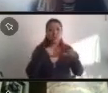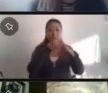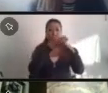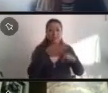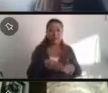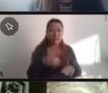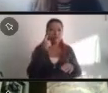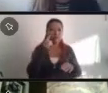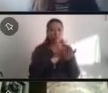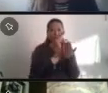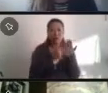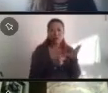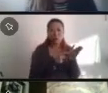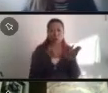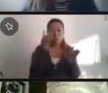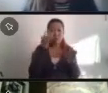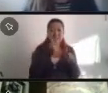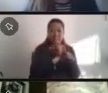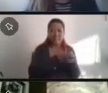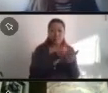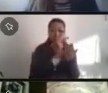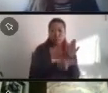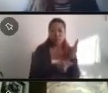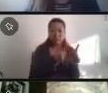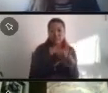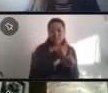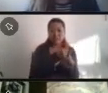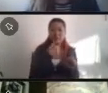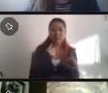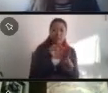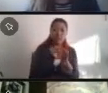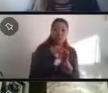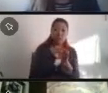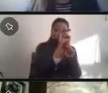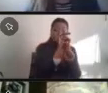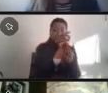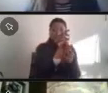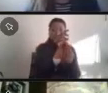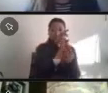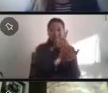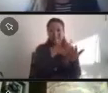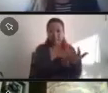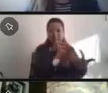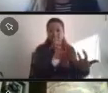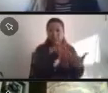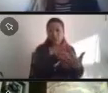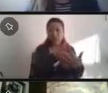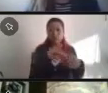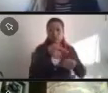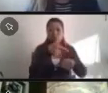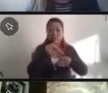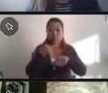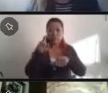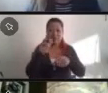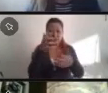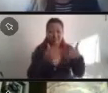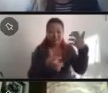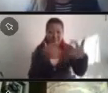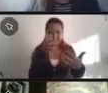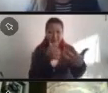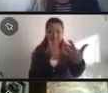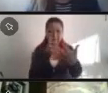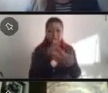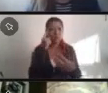each program has its unique design references. So you have to tailor those standards to develop